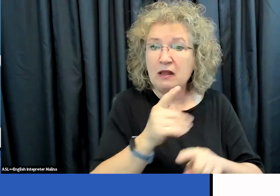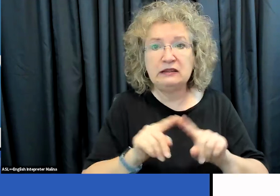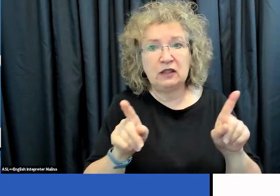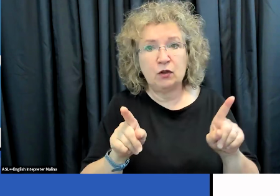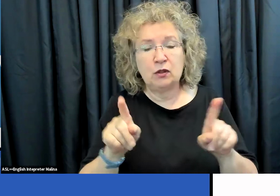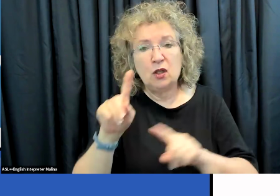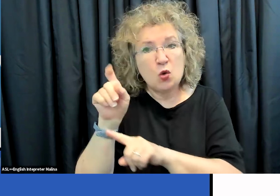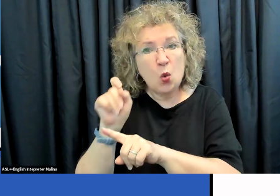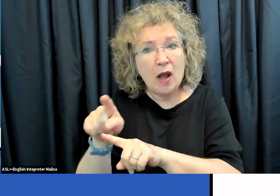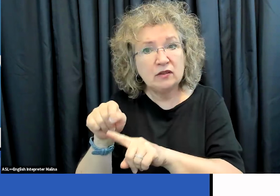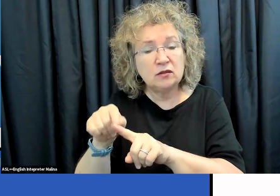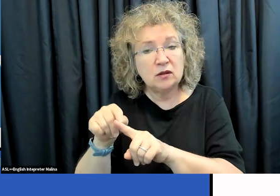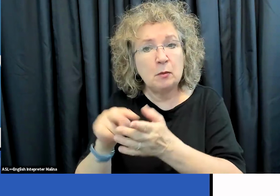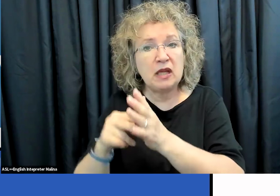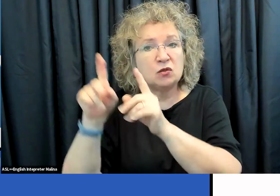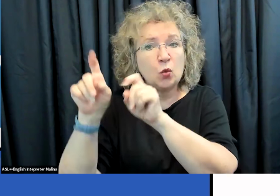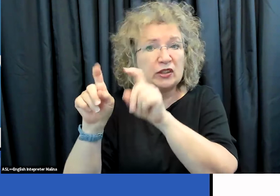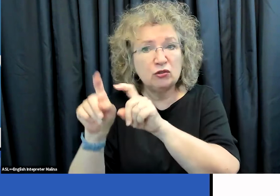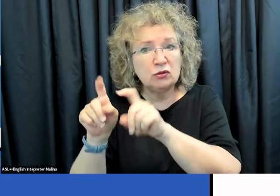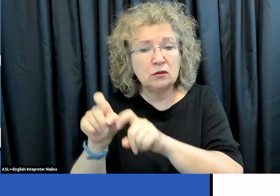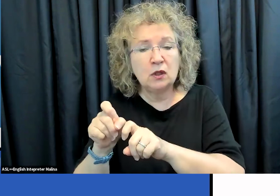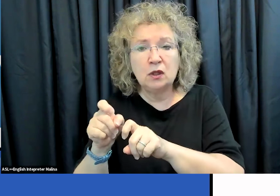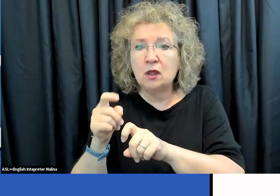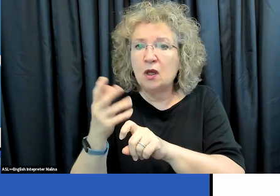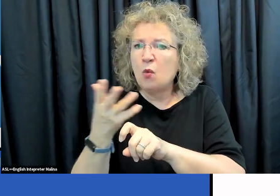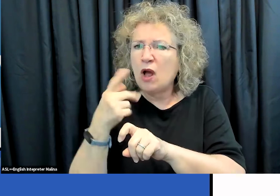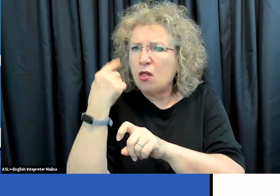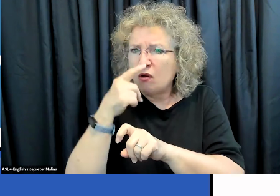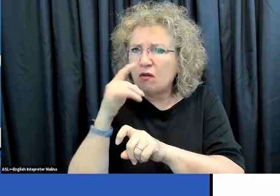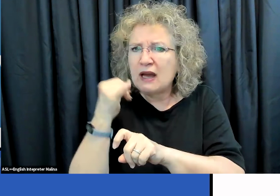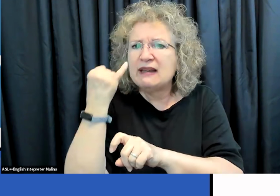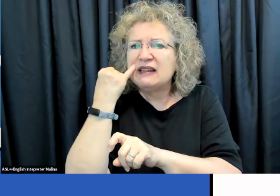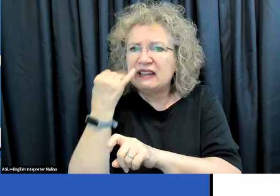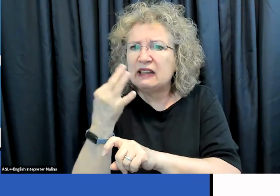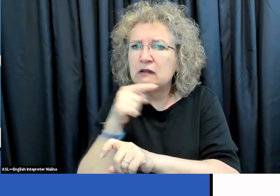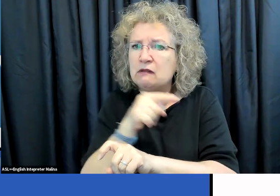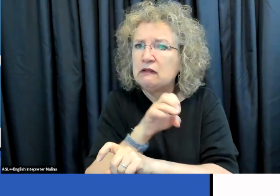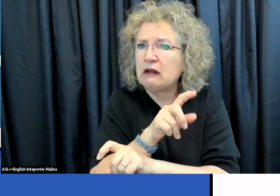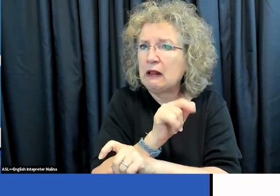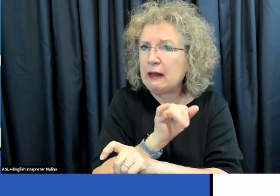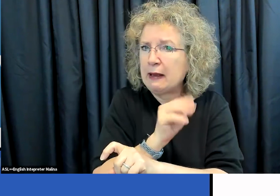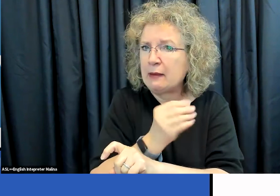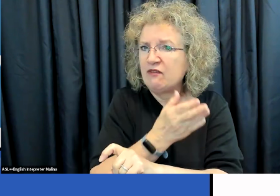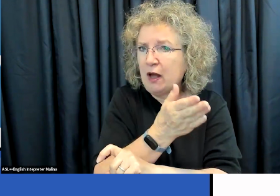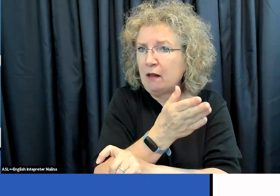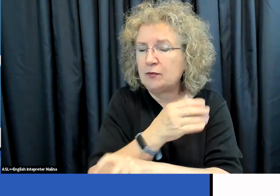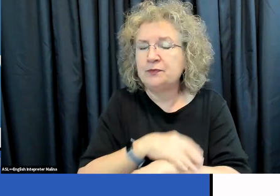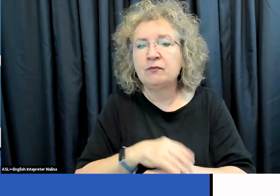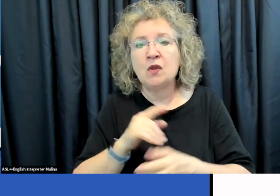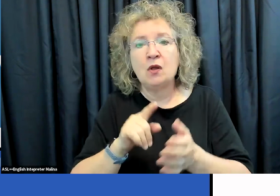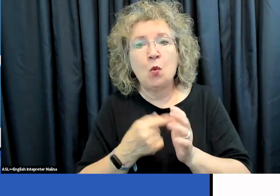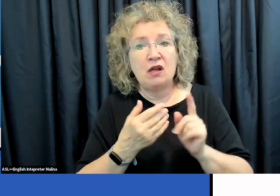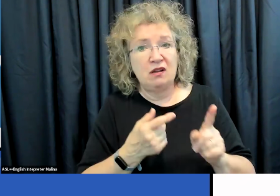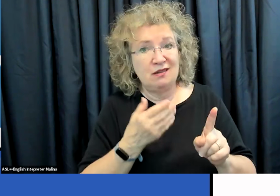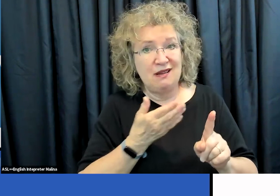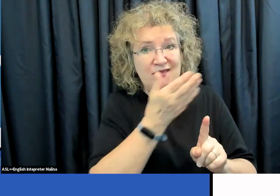can kind of just ask questions about what it might look like to file a claim. But filing a claim